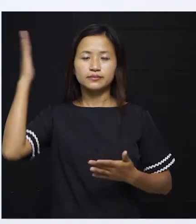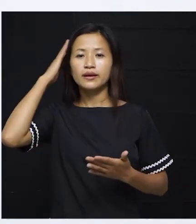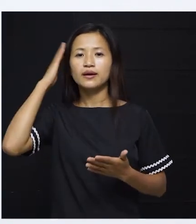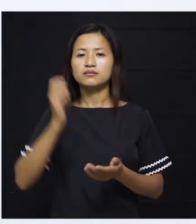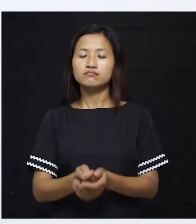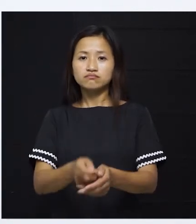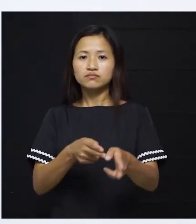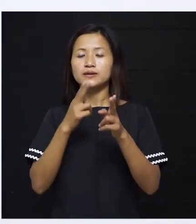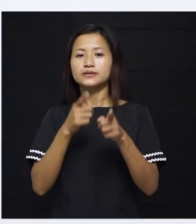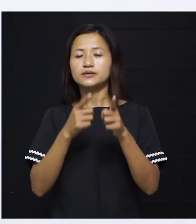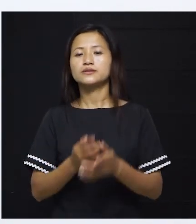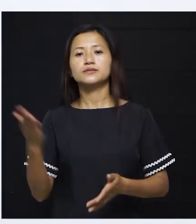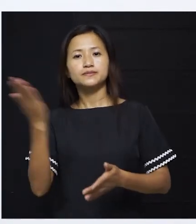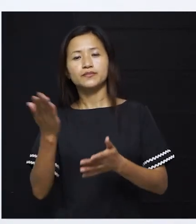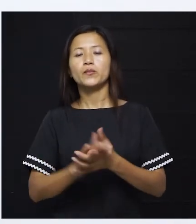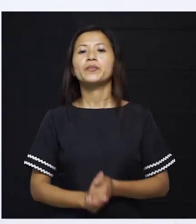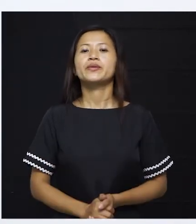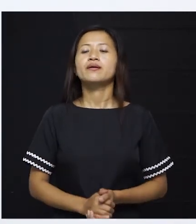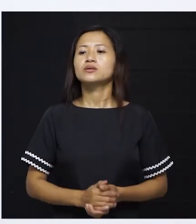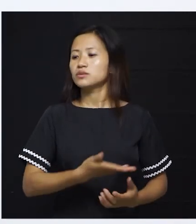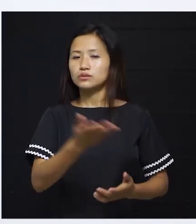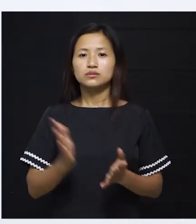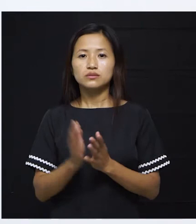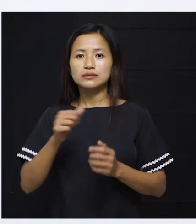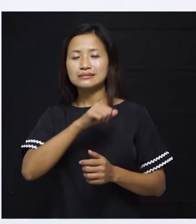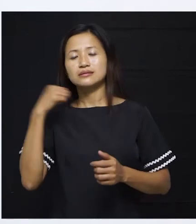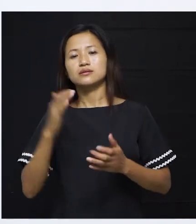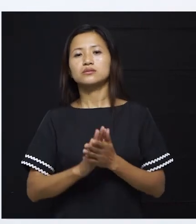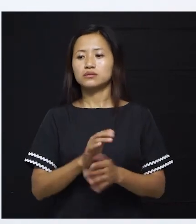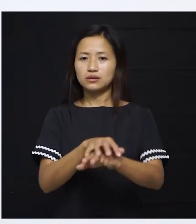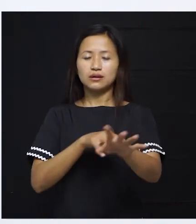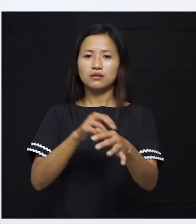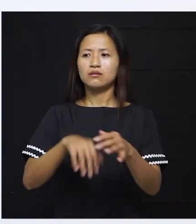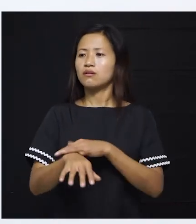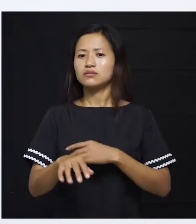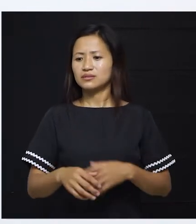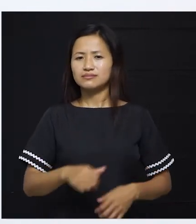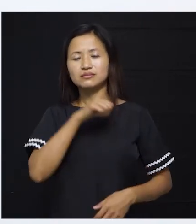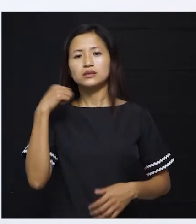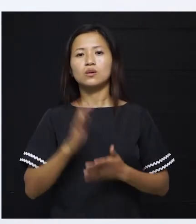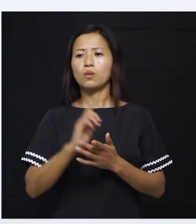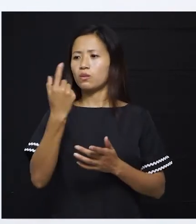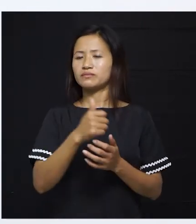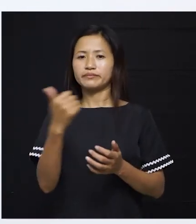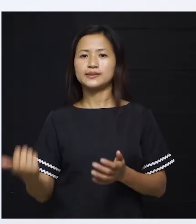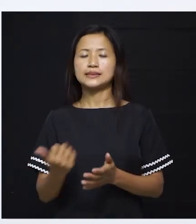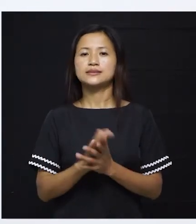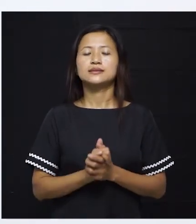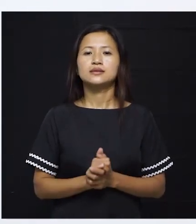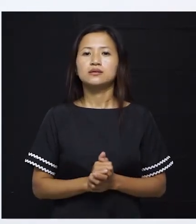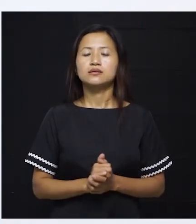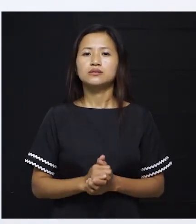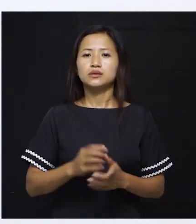go for battle, they used to kill those animals, or they used to kill one another, and then they used